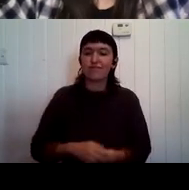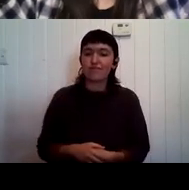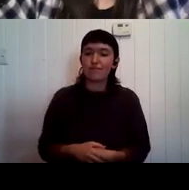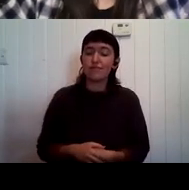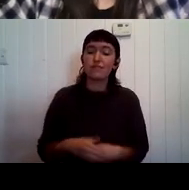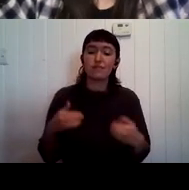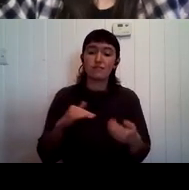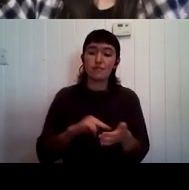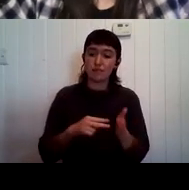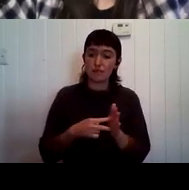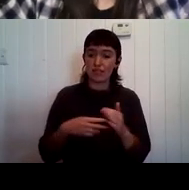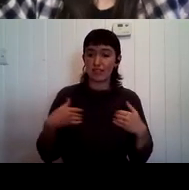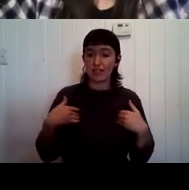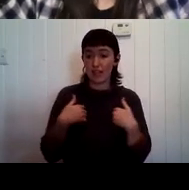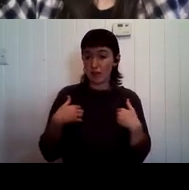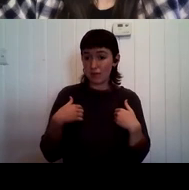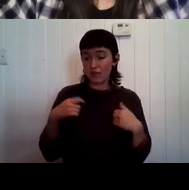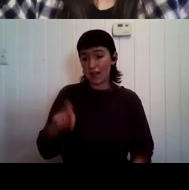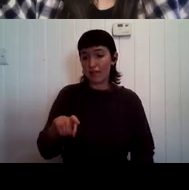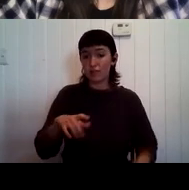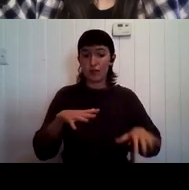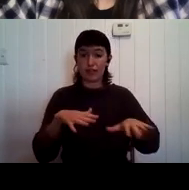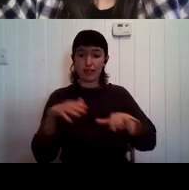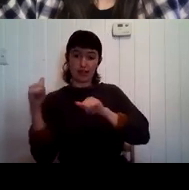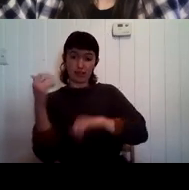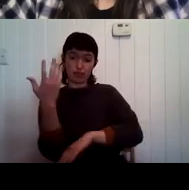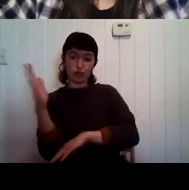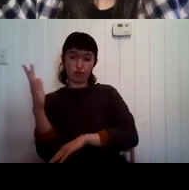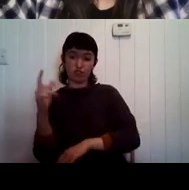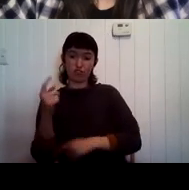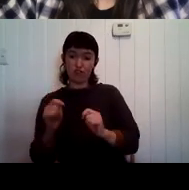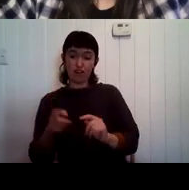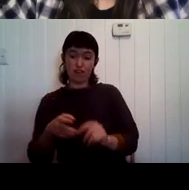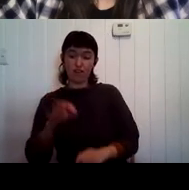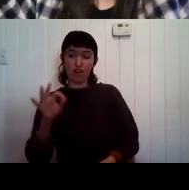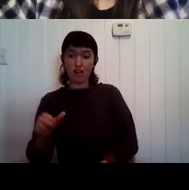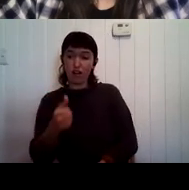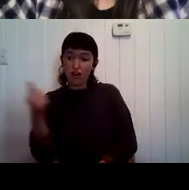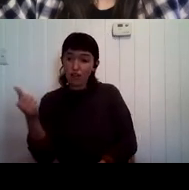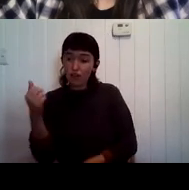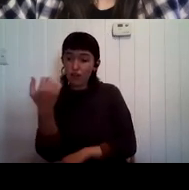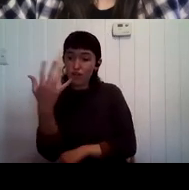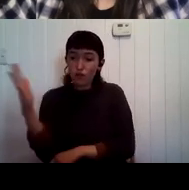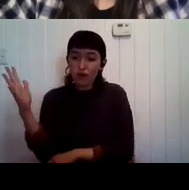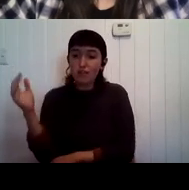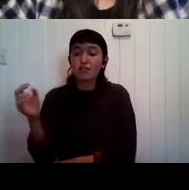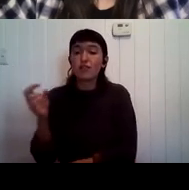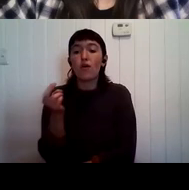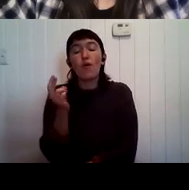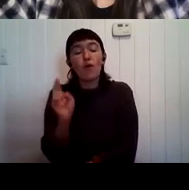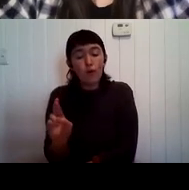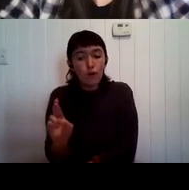leave the forest and try to find another forest, or they have to go out near where the people